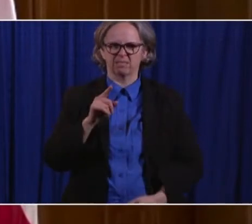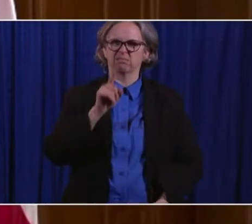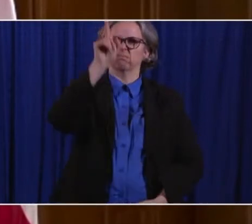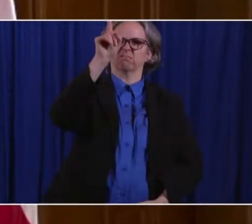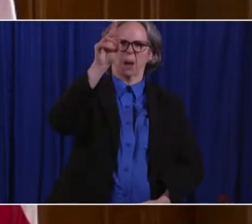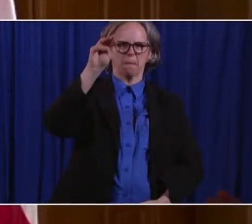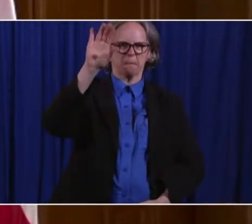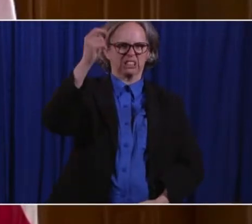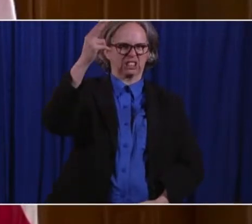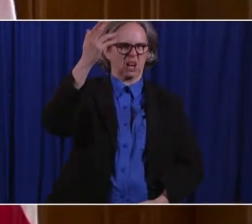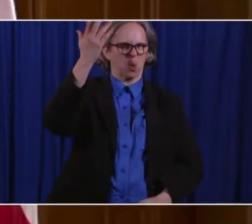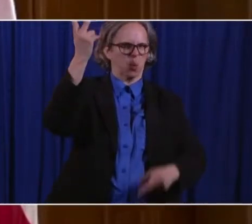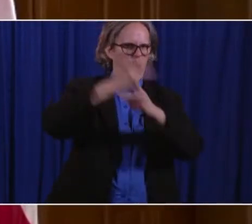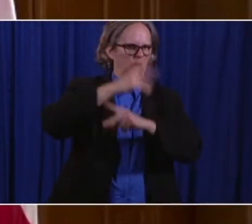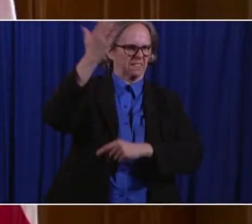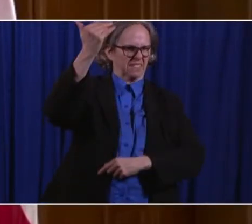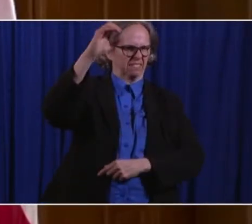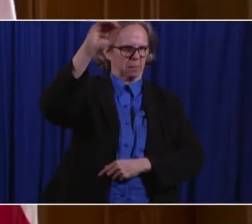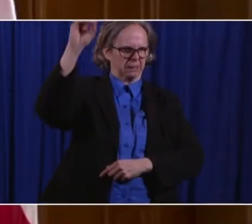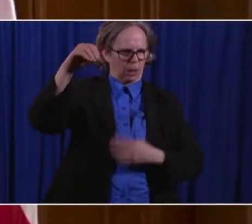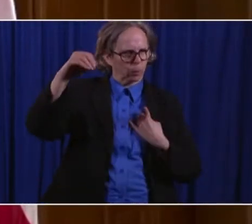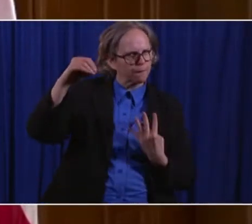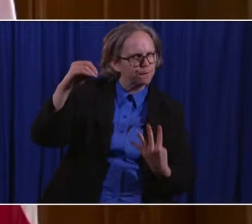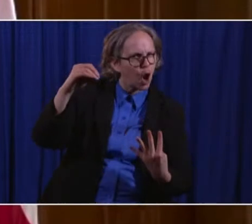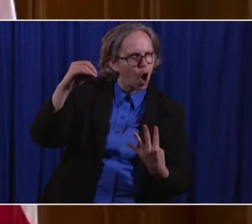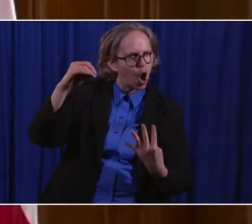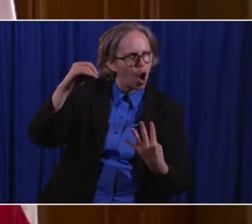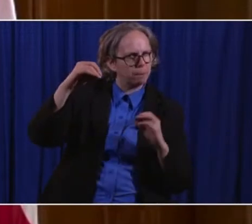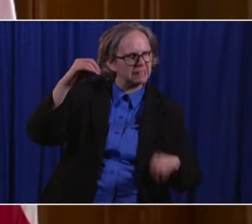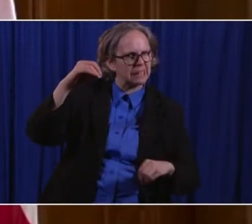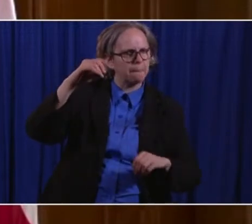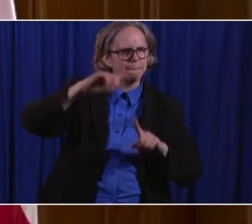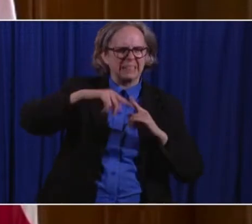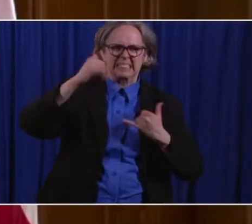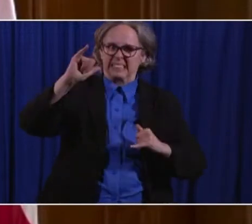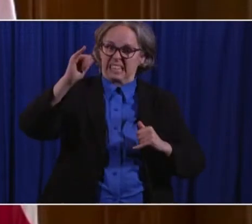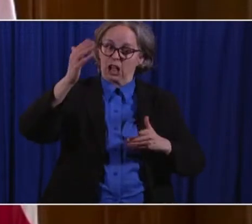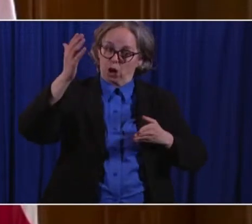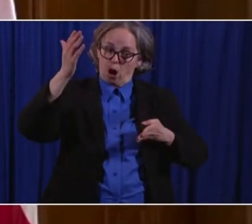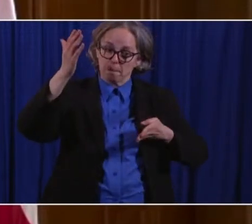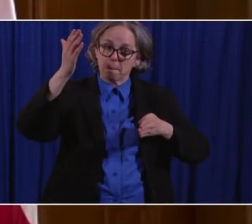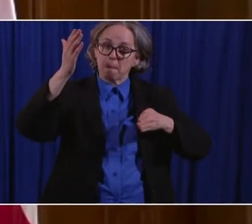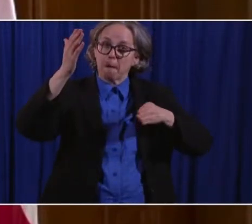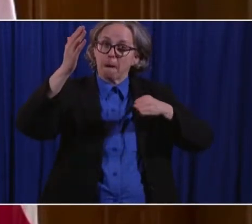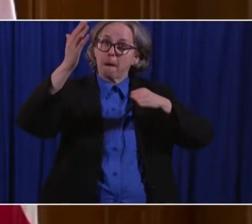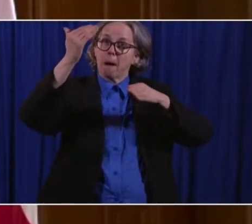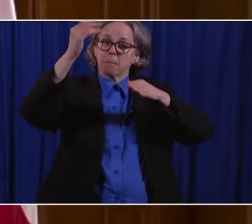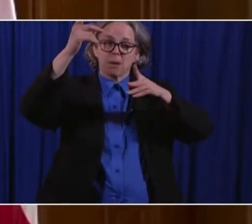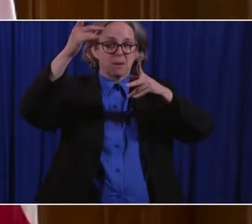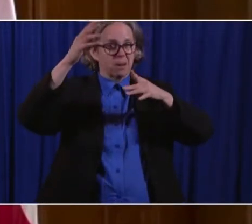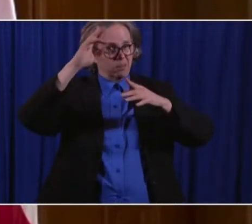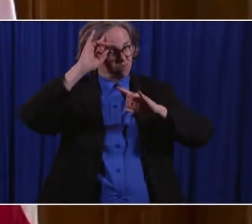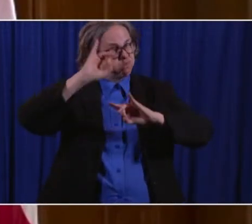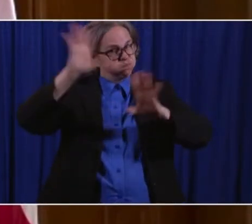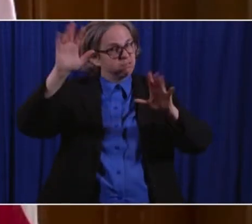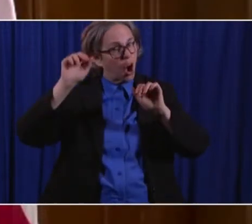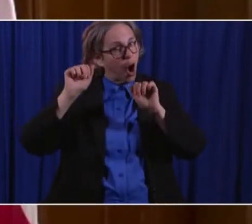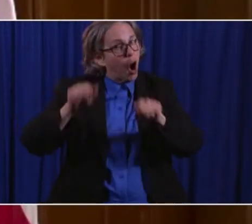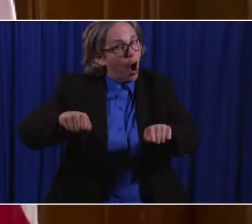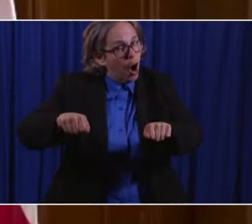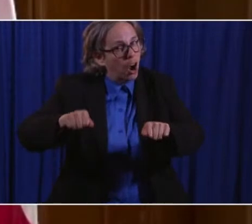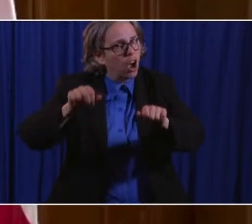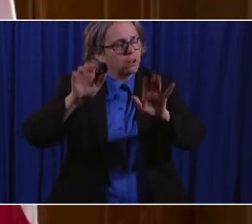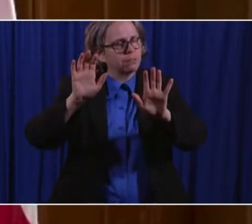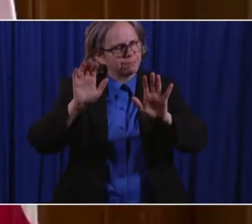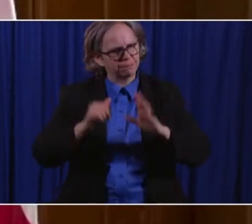numbers. But we certainly are headed in the wrong direction. I think that, whether we put an advisory on or